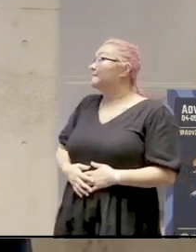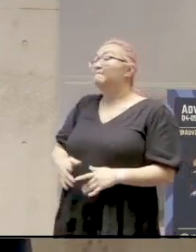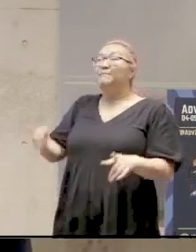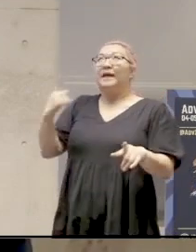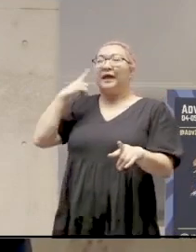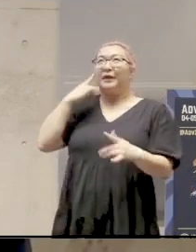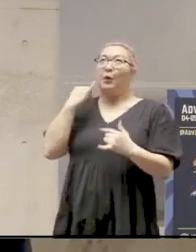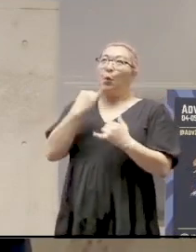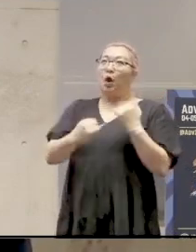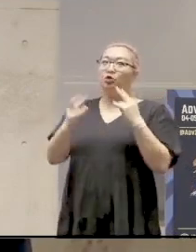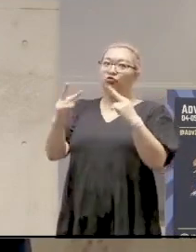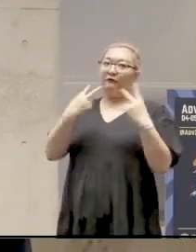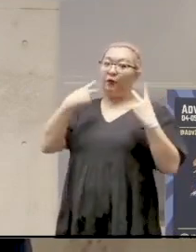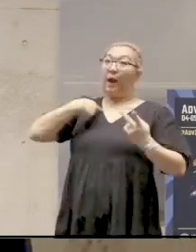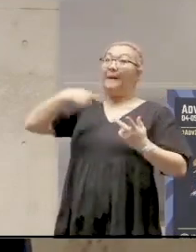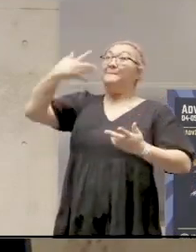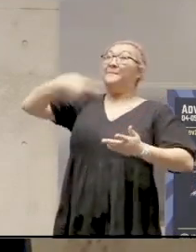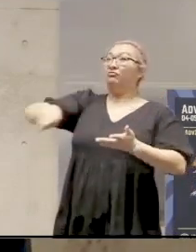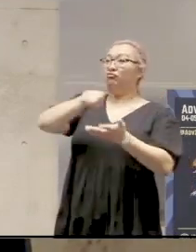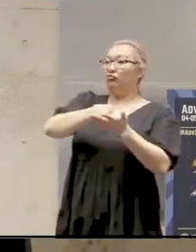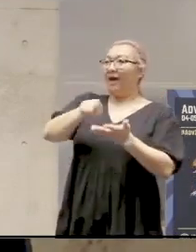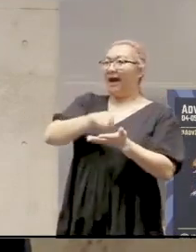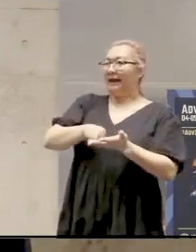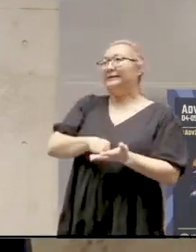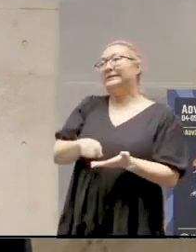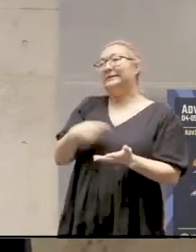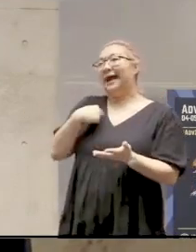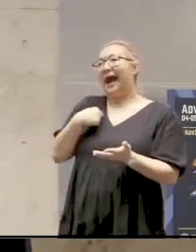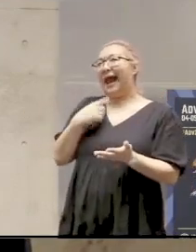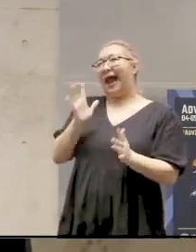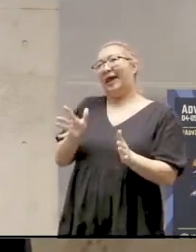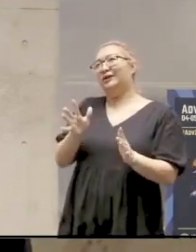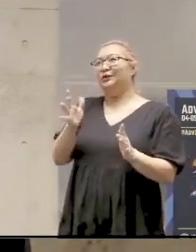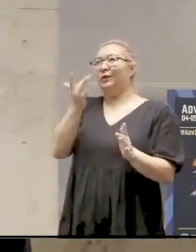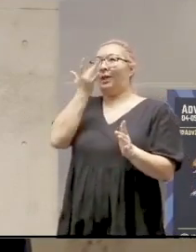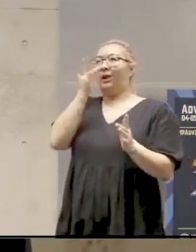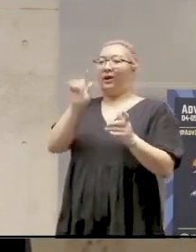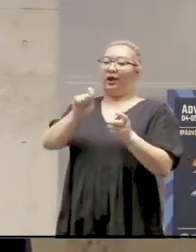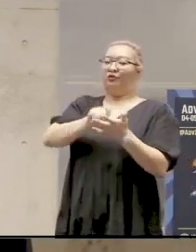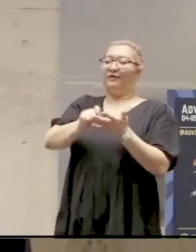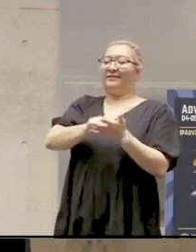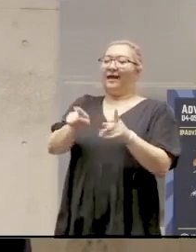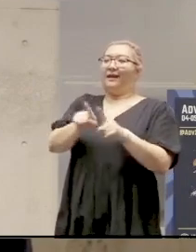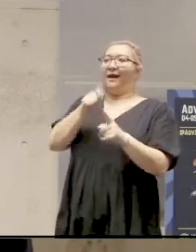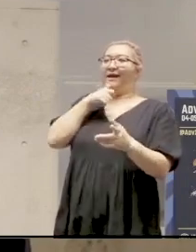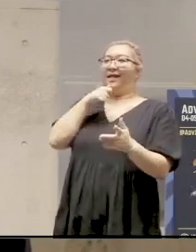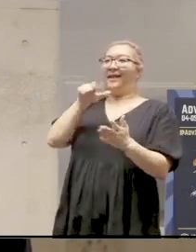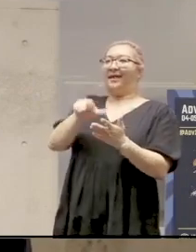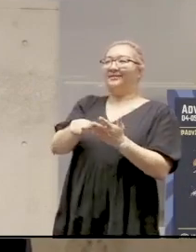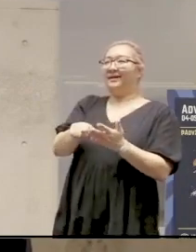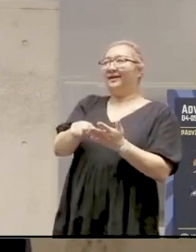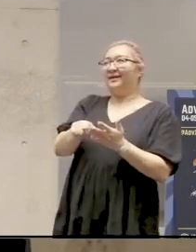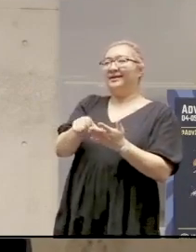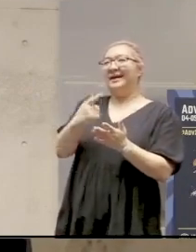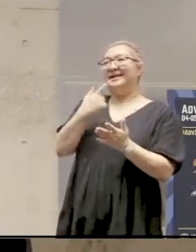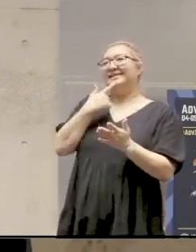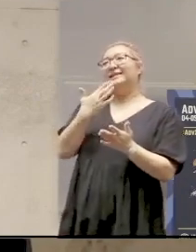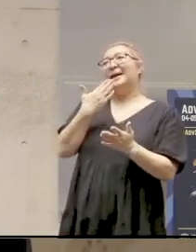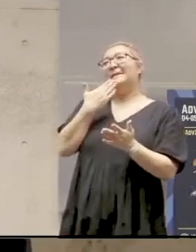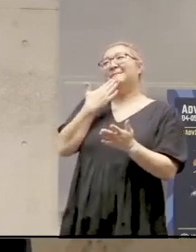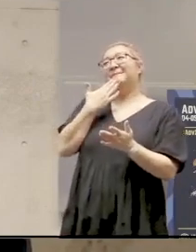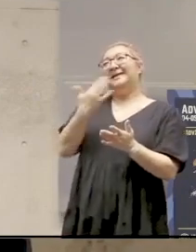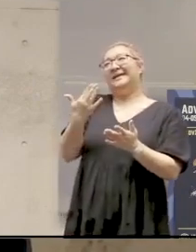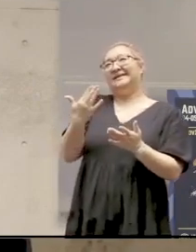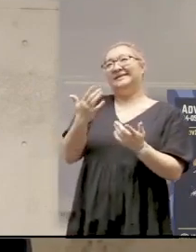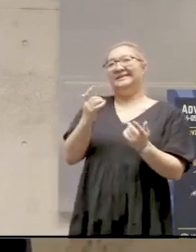given, I had to phrase it as a letter to the dev to say, please finish the game before releasing it. And I felt